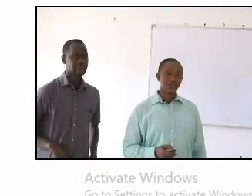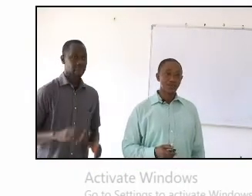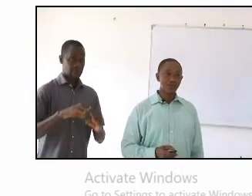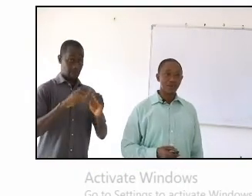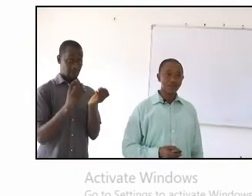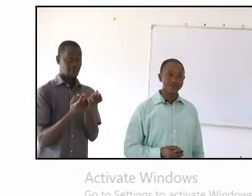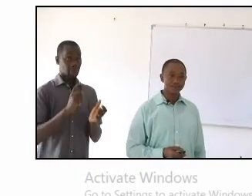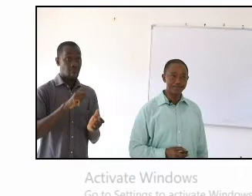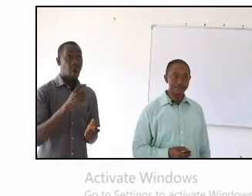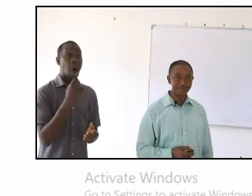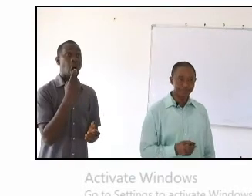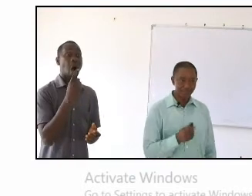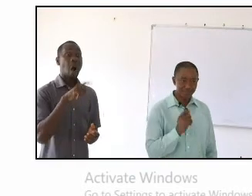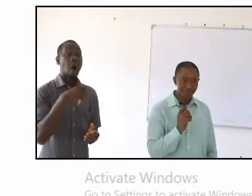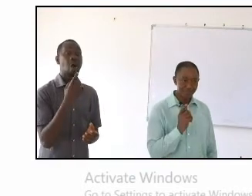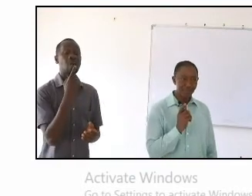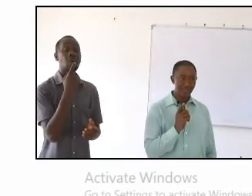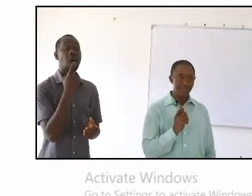Composition of blood.